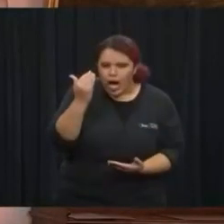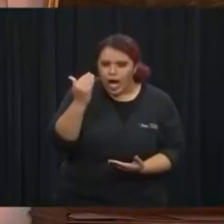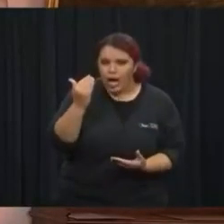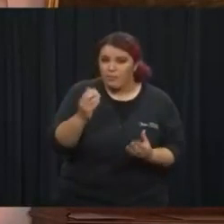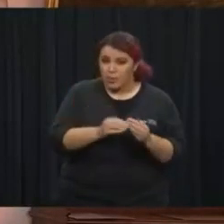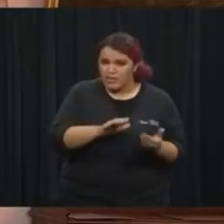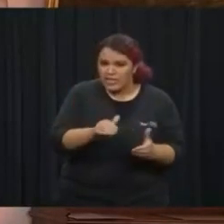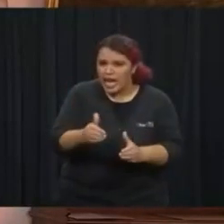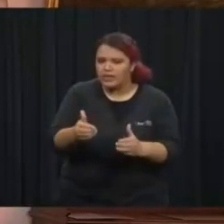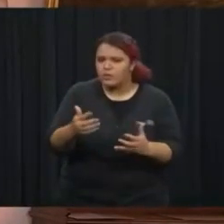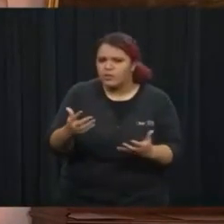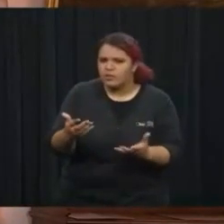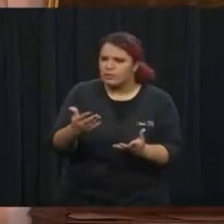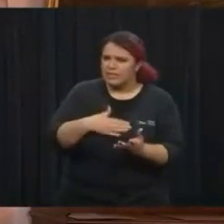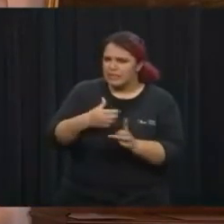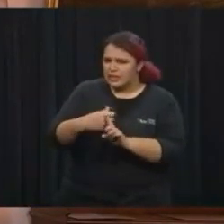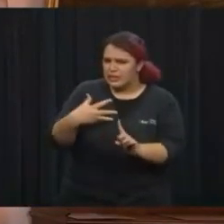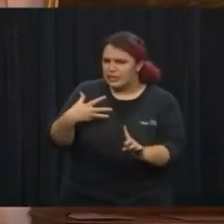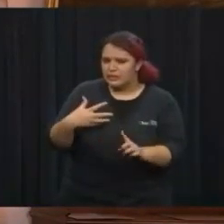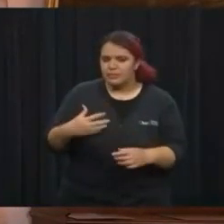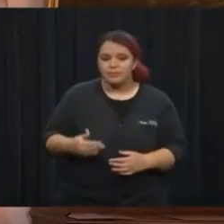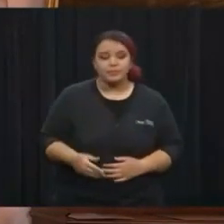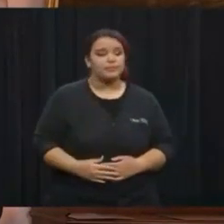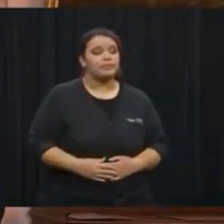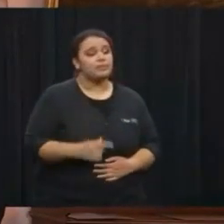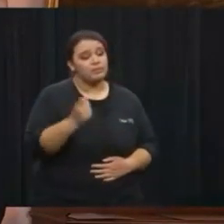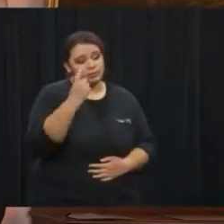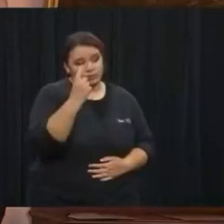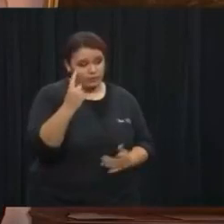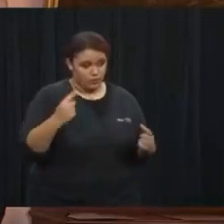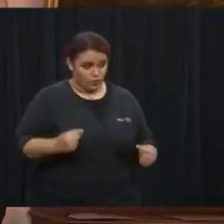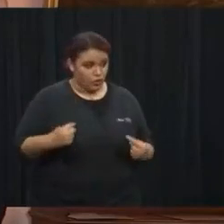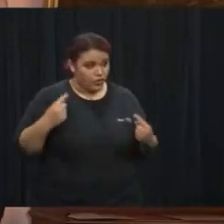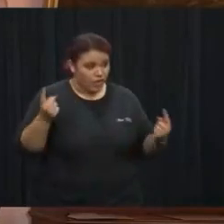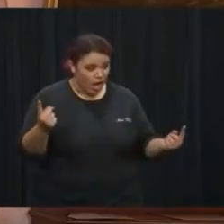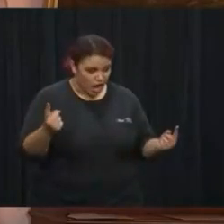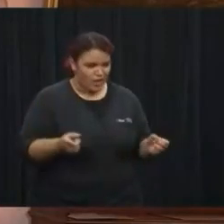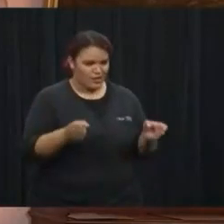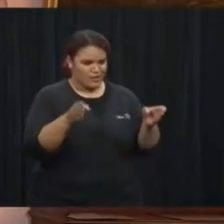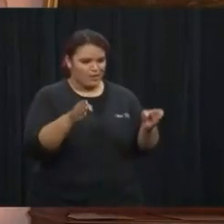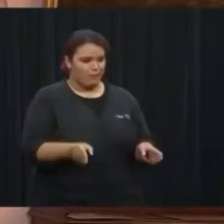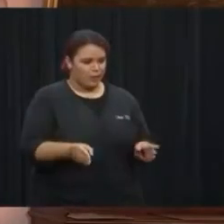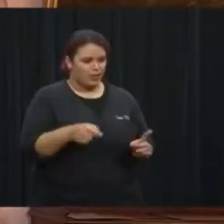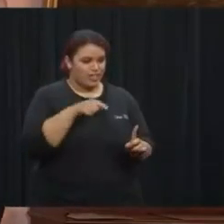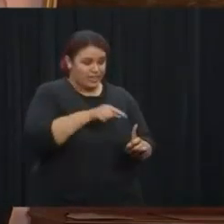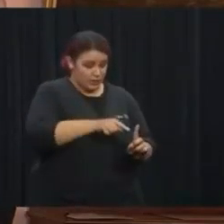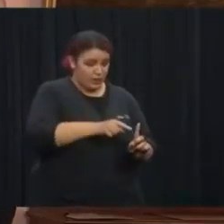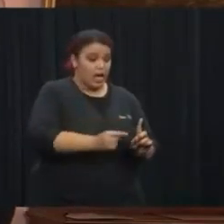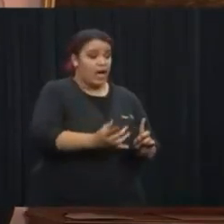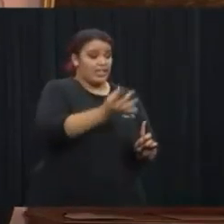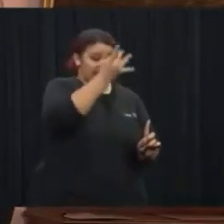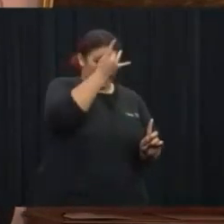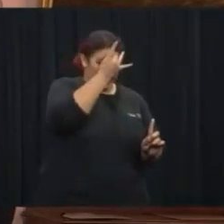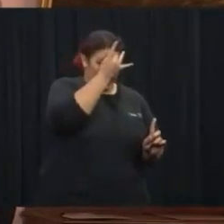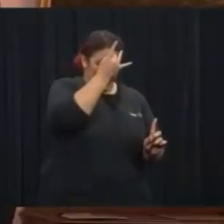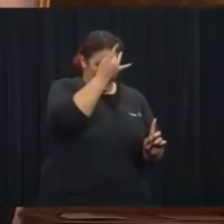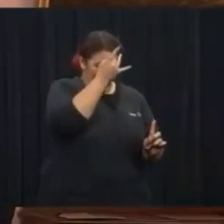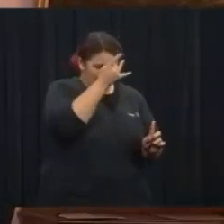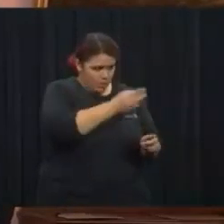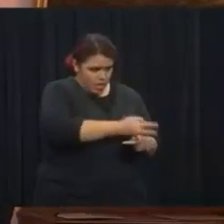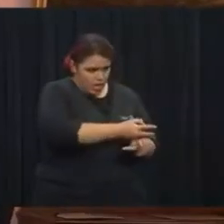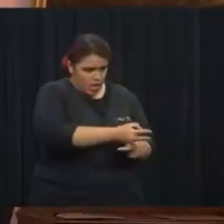COVID-19 test. And so do you guys know what the situation is with the healthcare providers getting tested? I know that